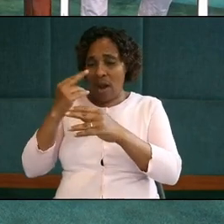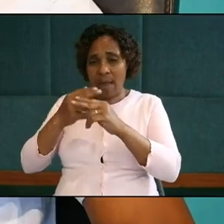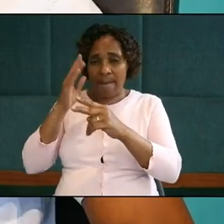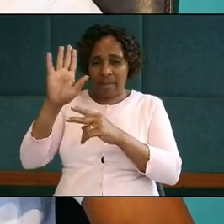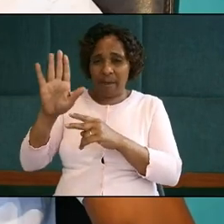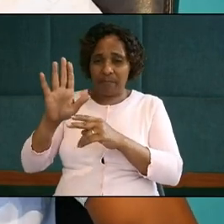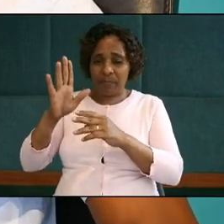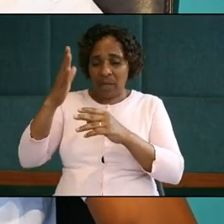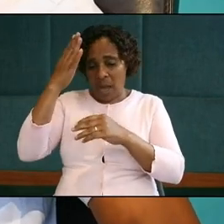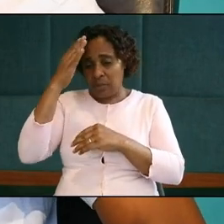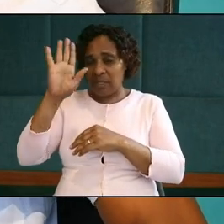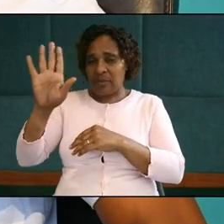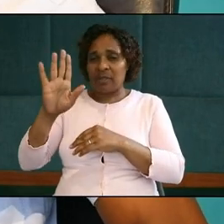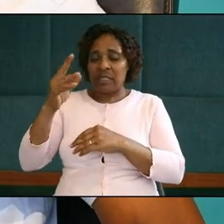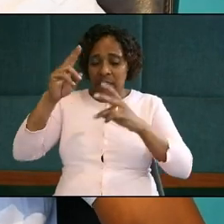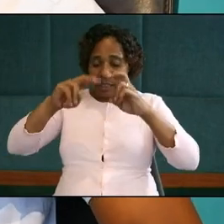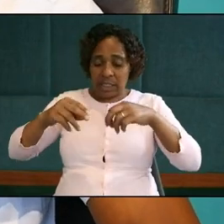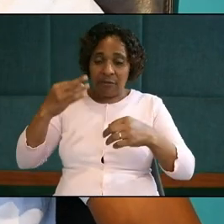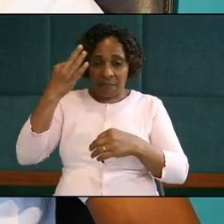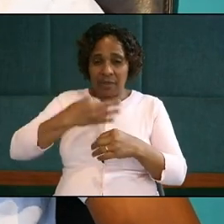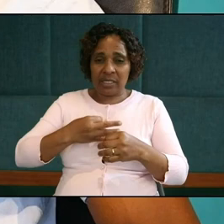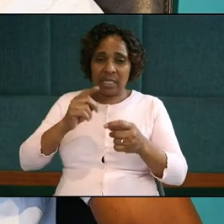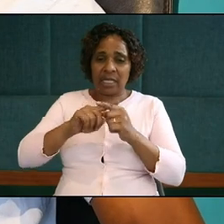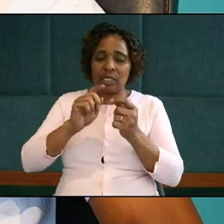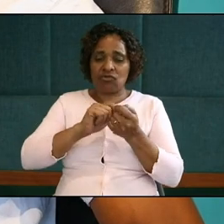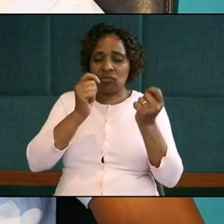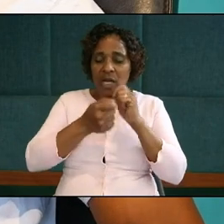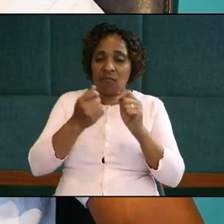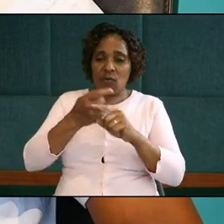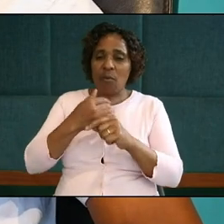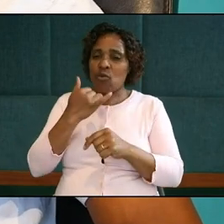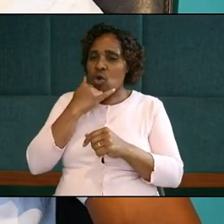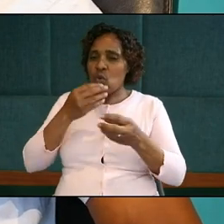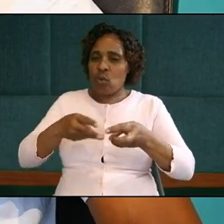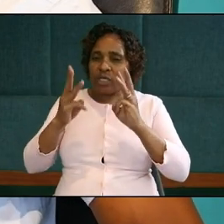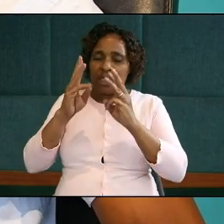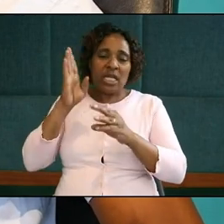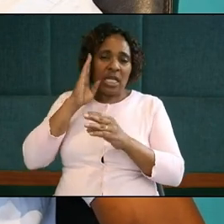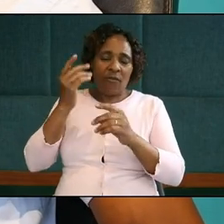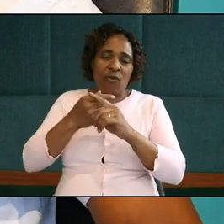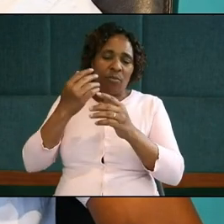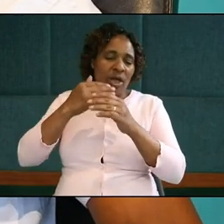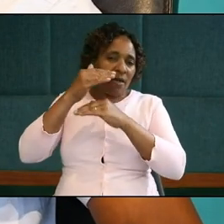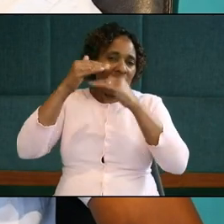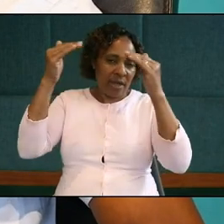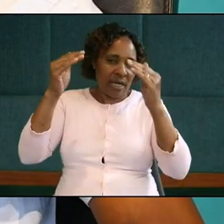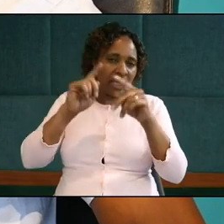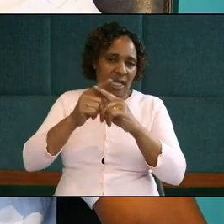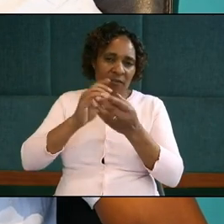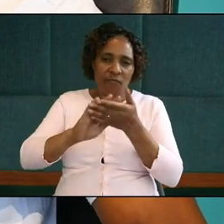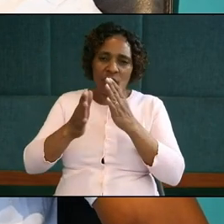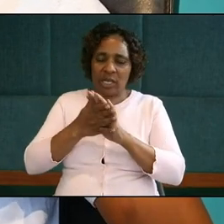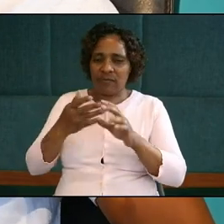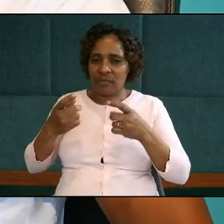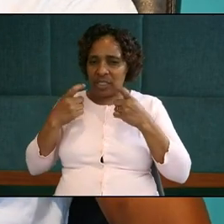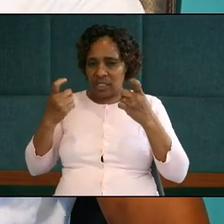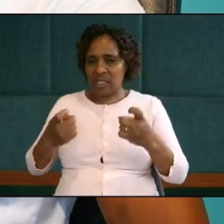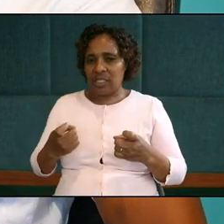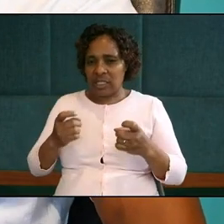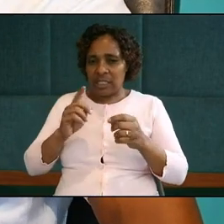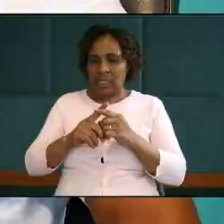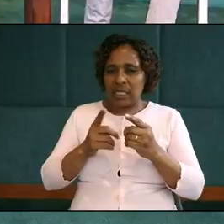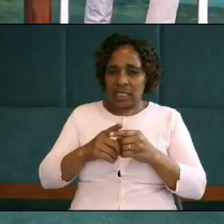and seek my face and turn from their wicked ways, then I will hear from heaven and I will forgive their sin and I will heal the